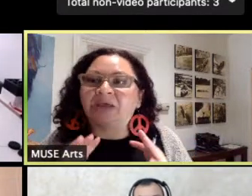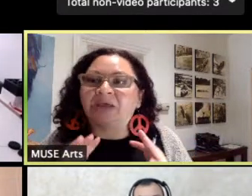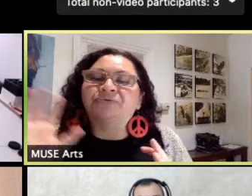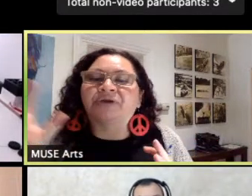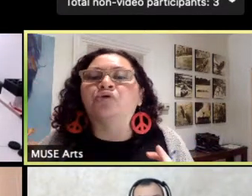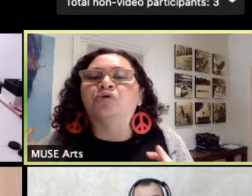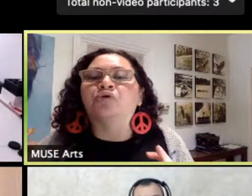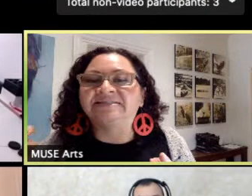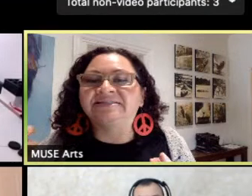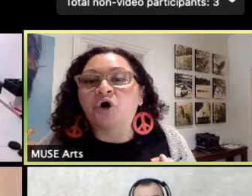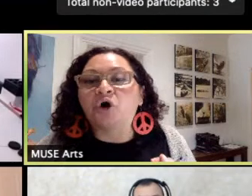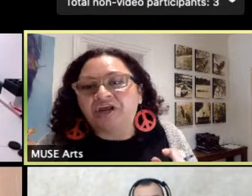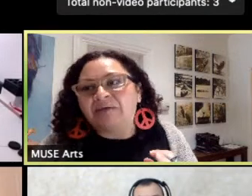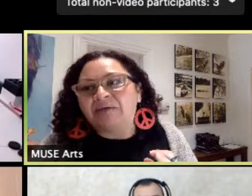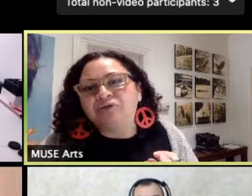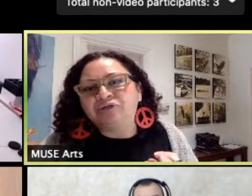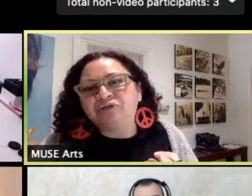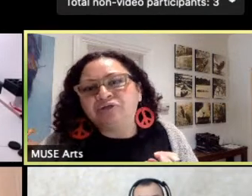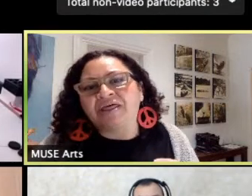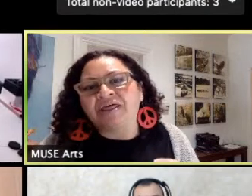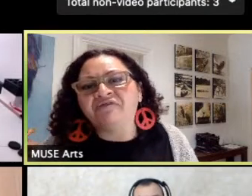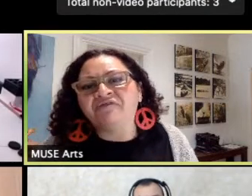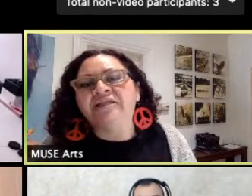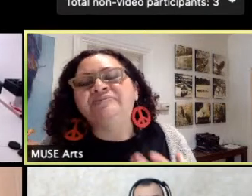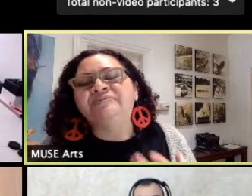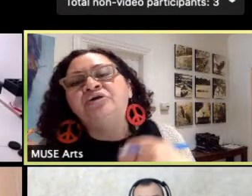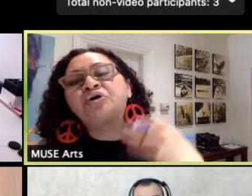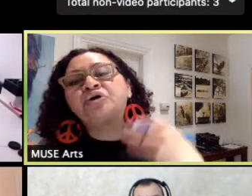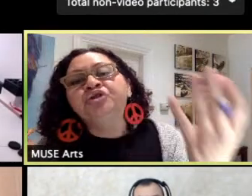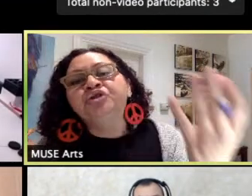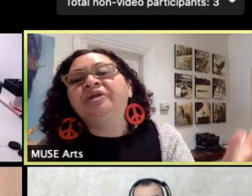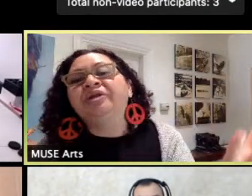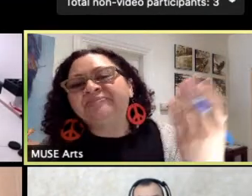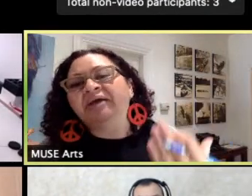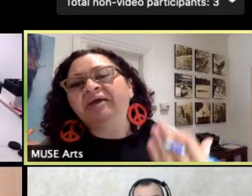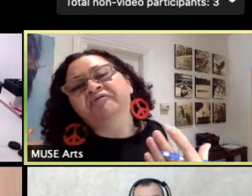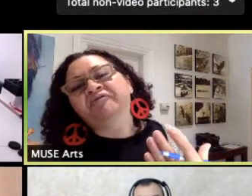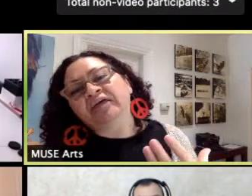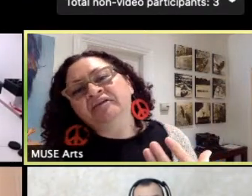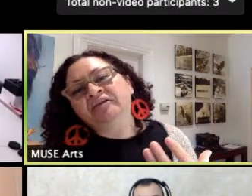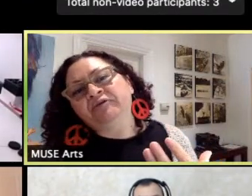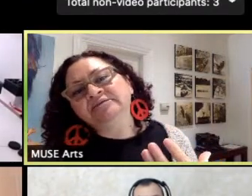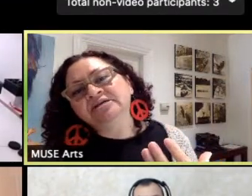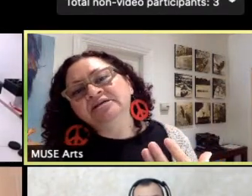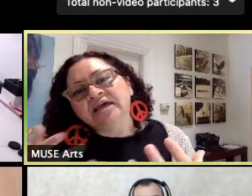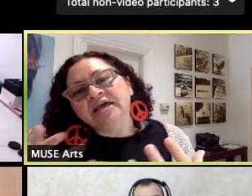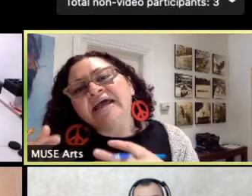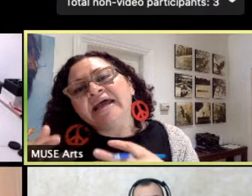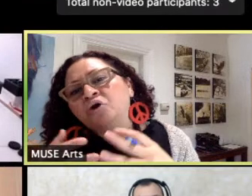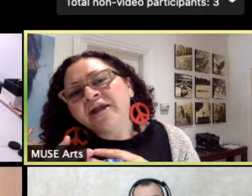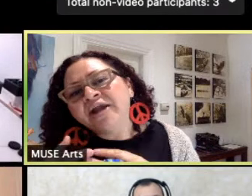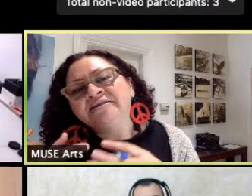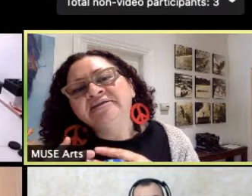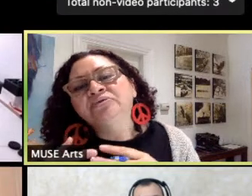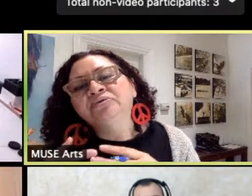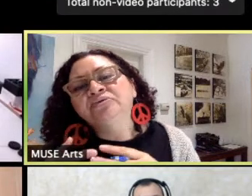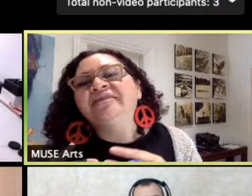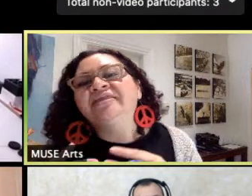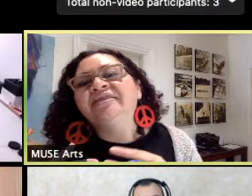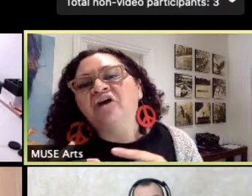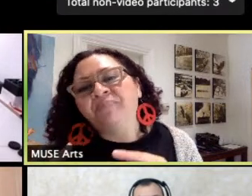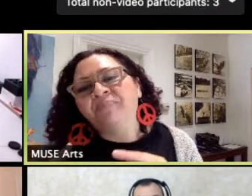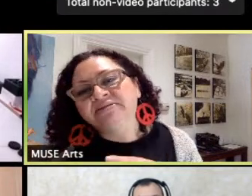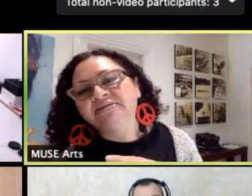the other and appreciate that difference, but also to be respectful of that difference. And I connect this to the idea of peace.